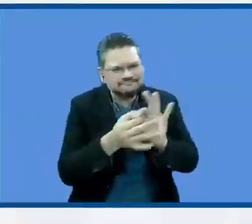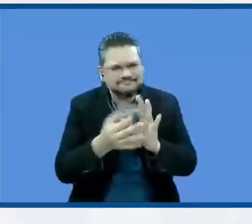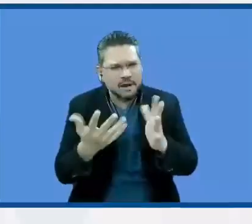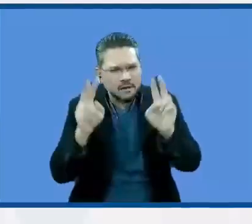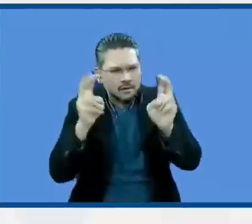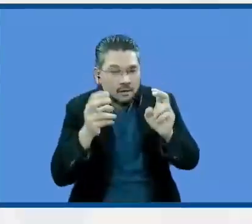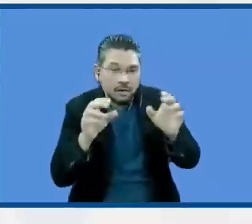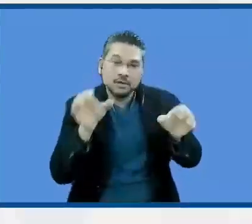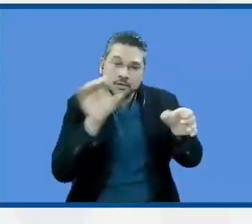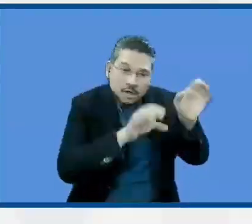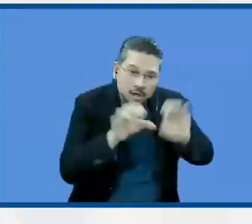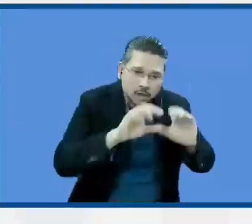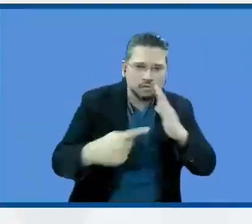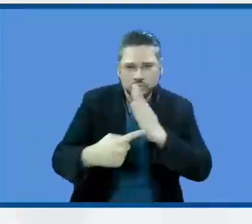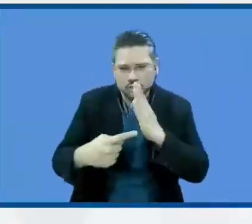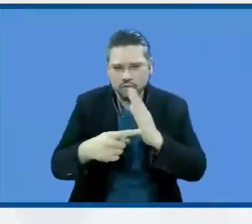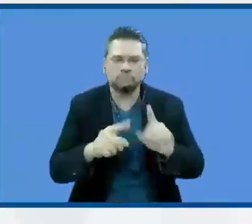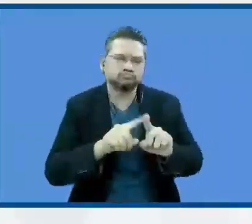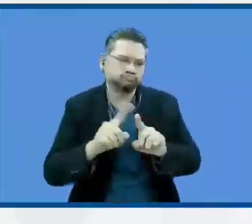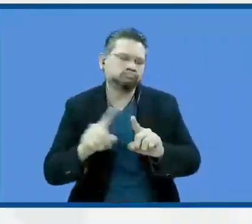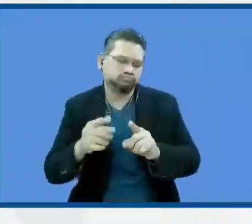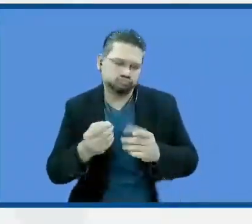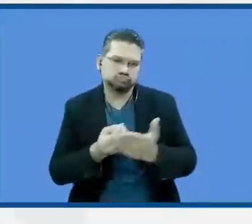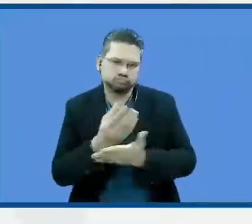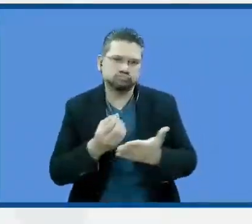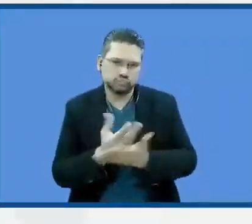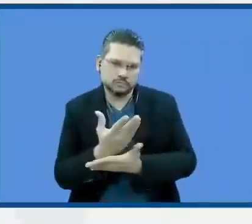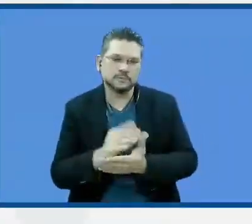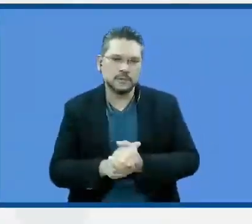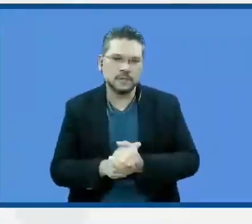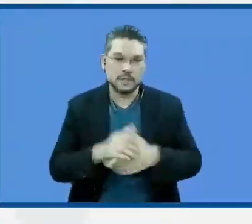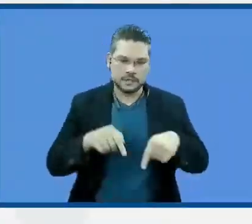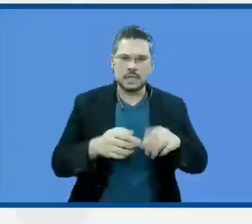effective action in disaster risk